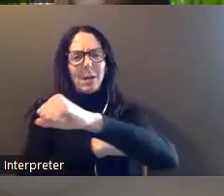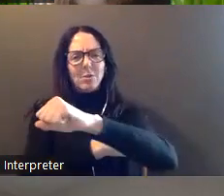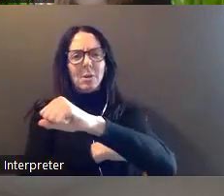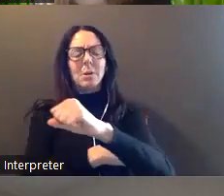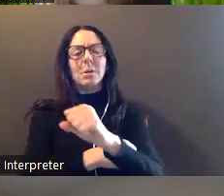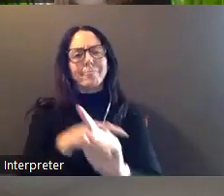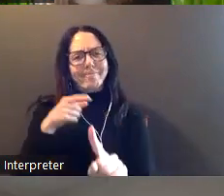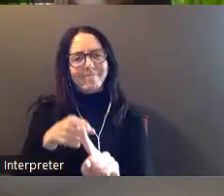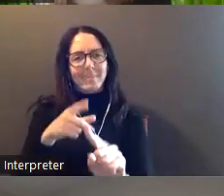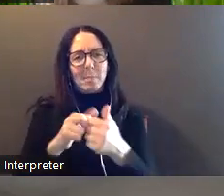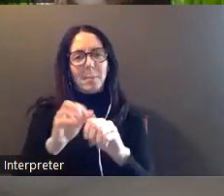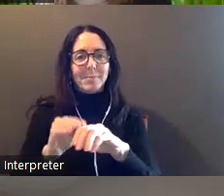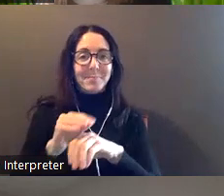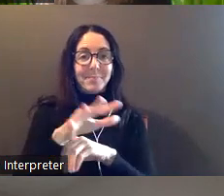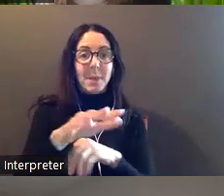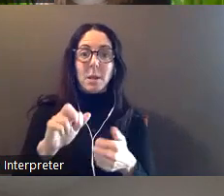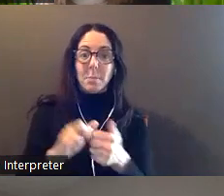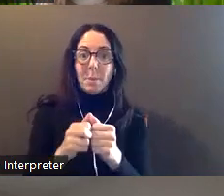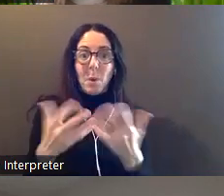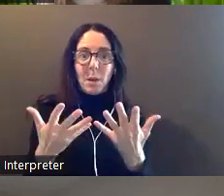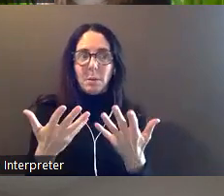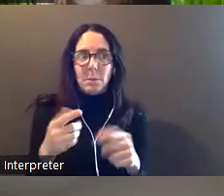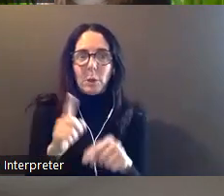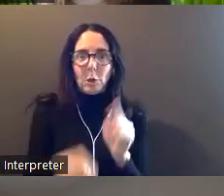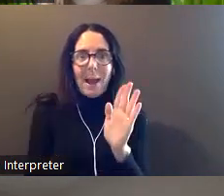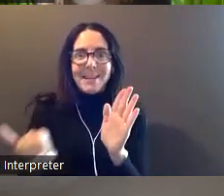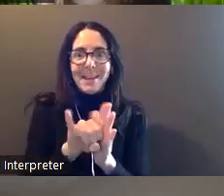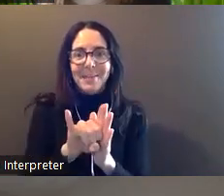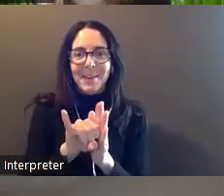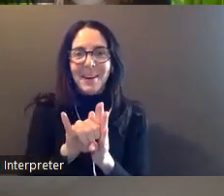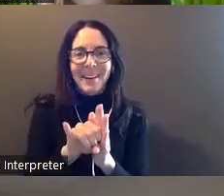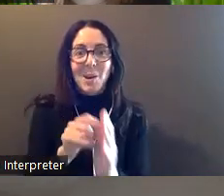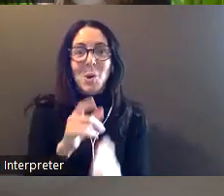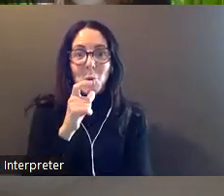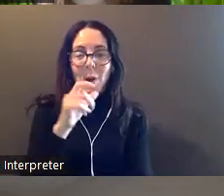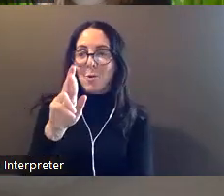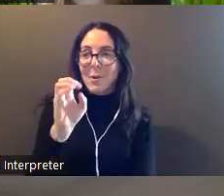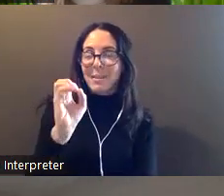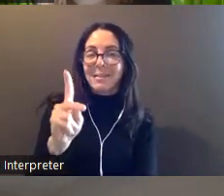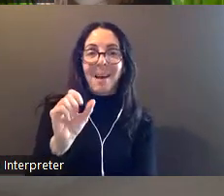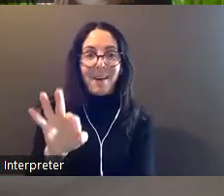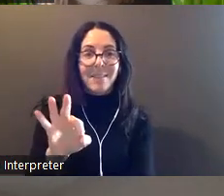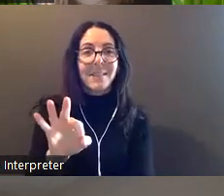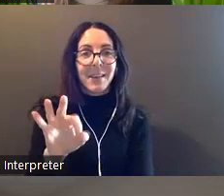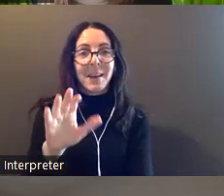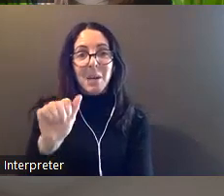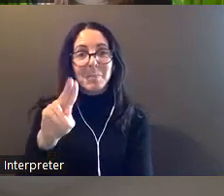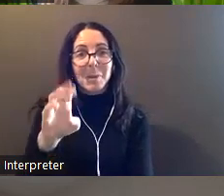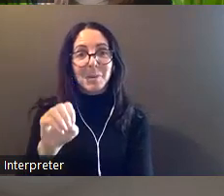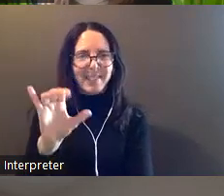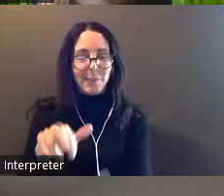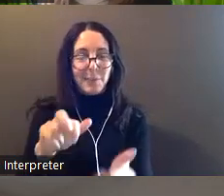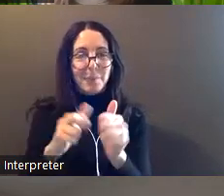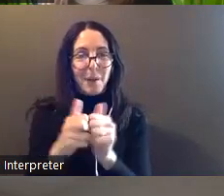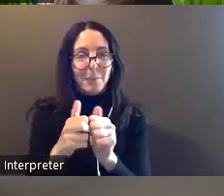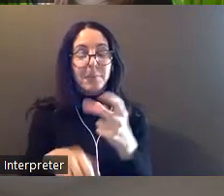being we didn't have a means of identifying people at risk of elder abuse. We then looked at